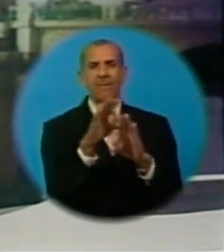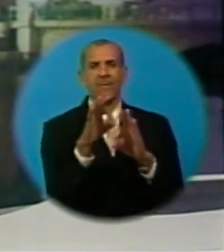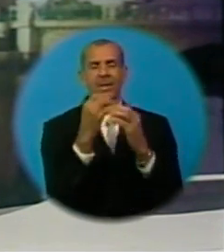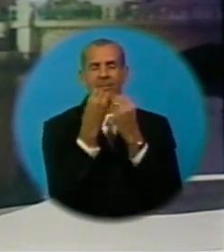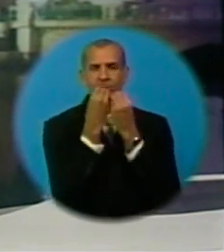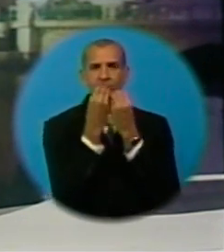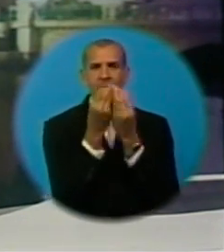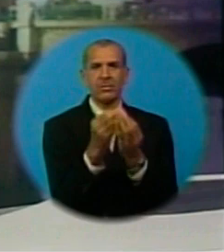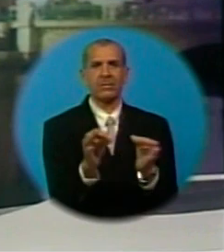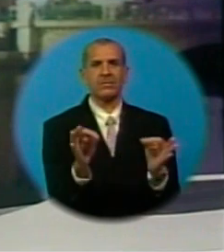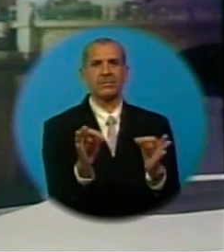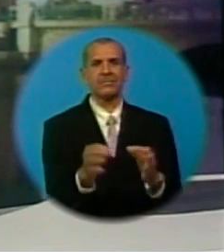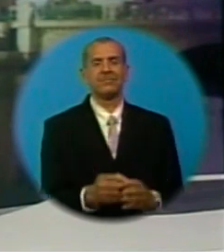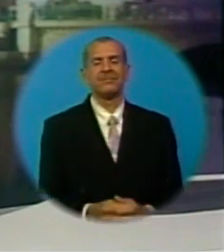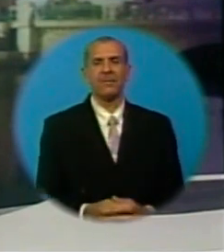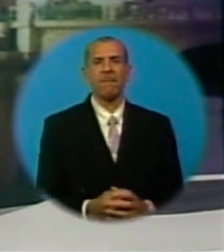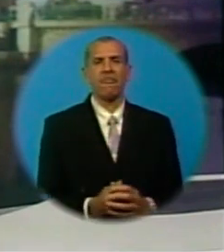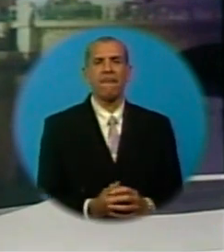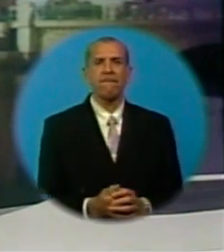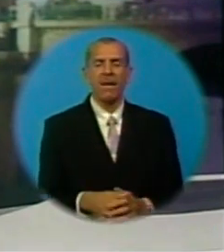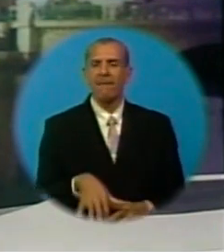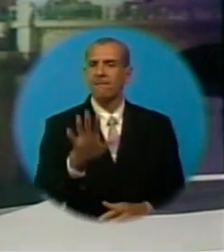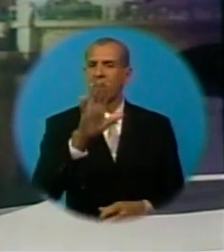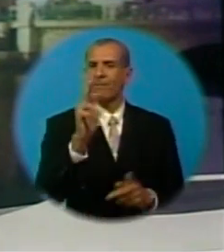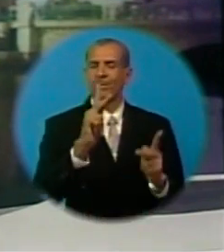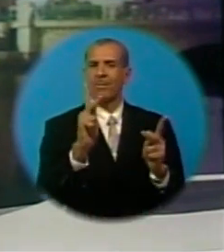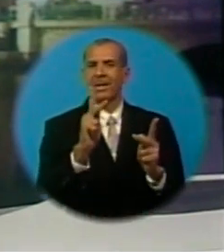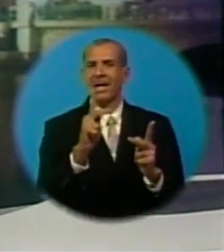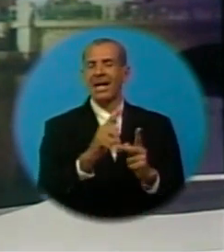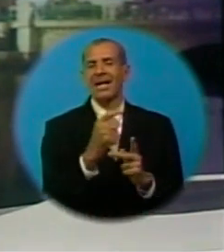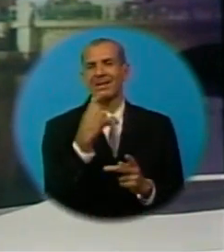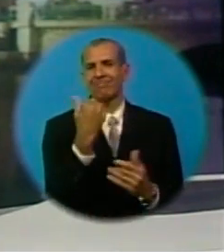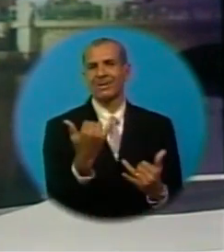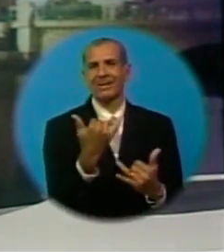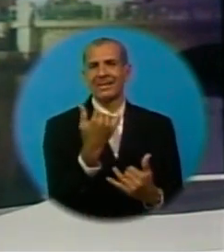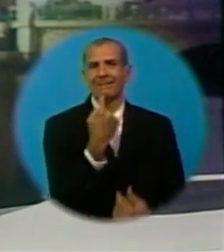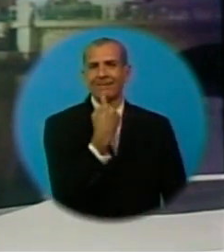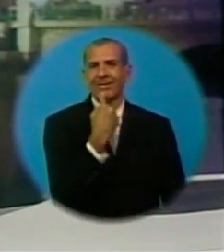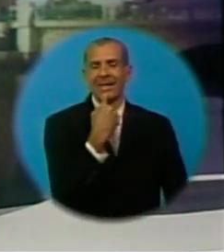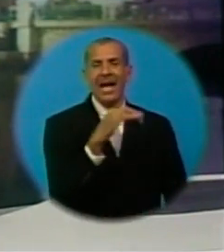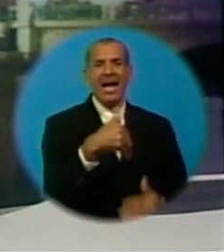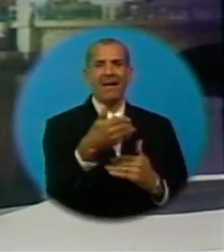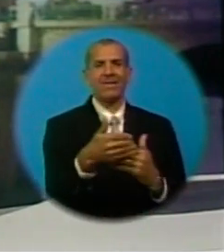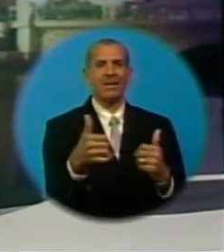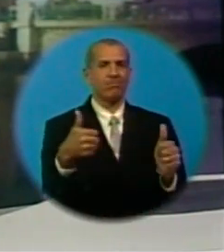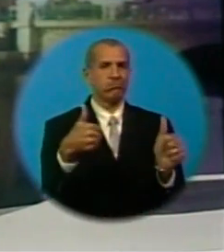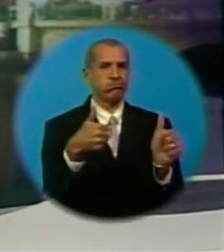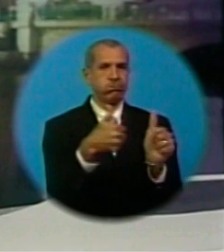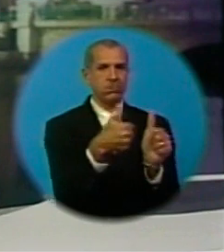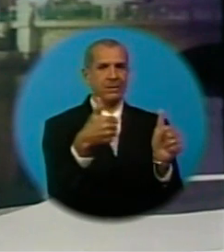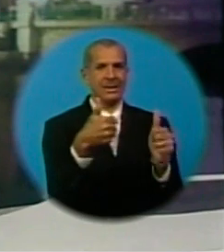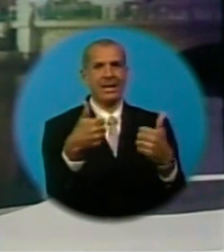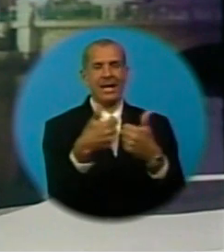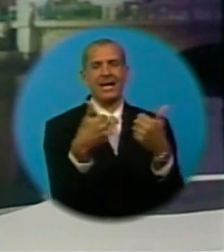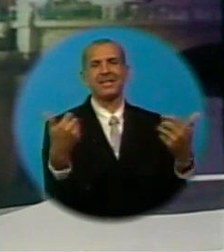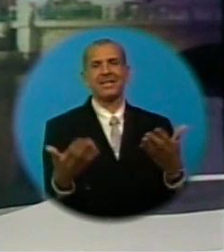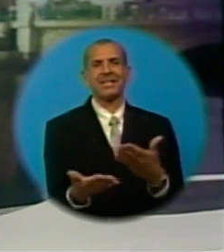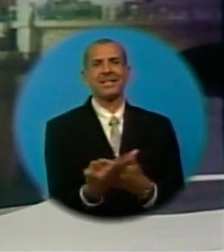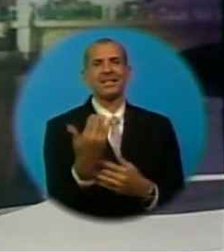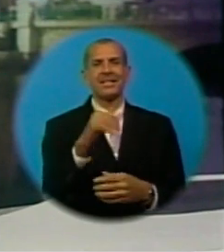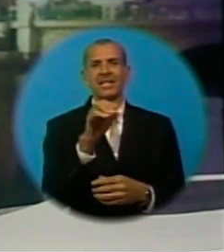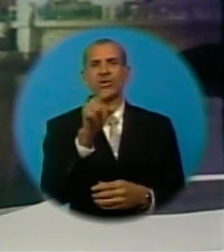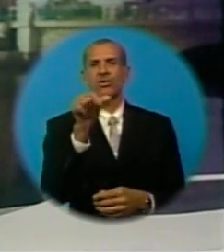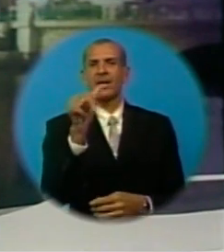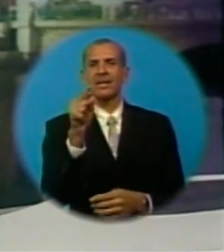notified. Well, 5 people are reportedly in serious condition following an accident in Hanson Hill, St. George last night.